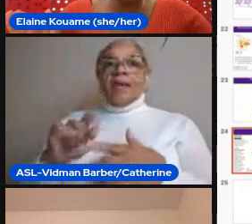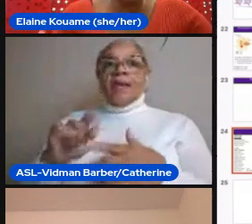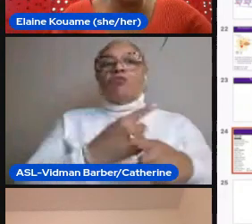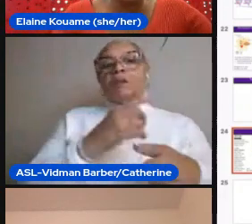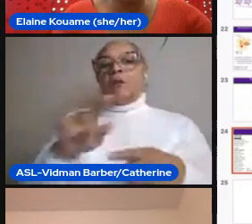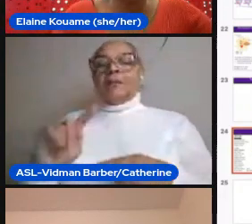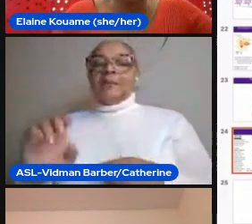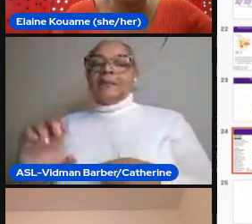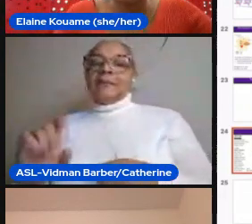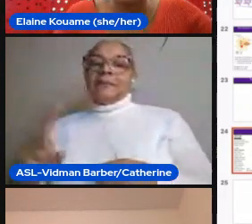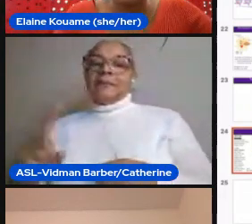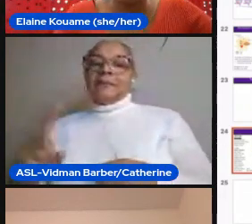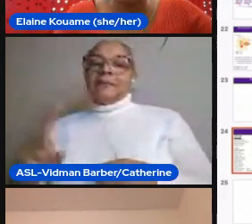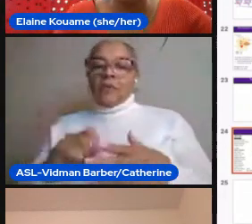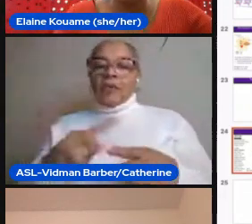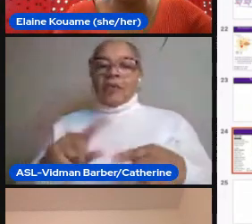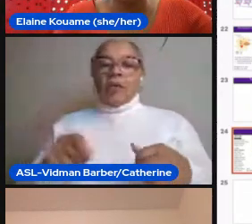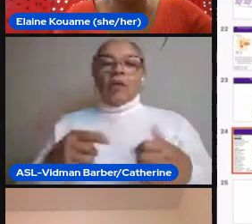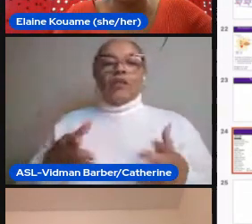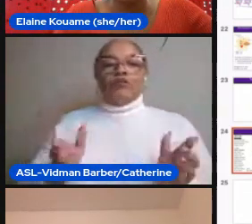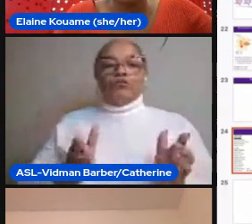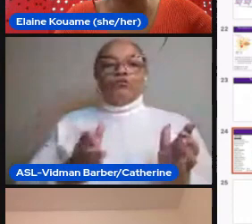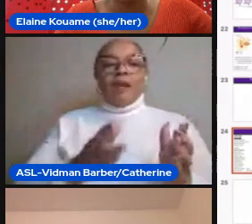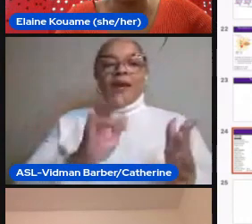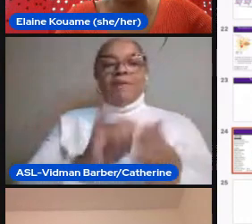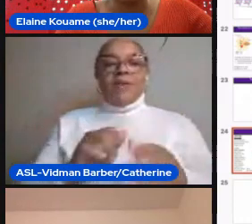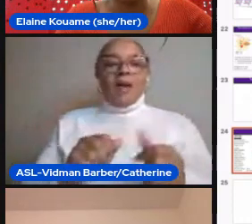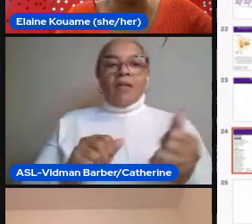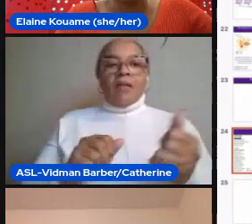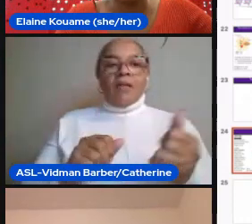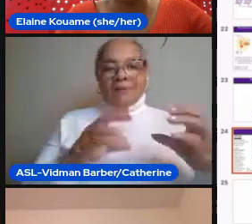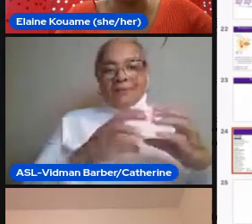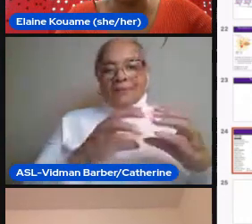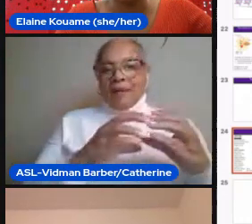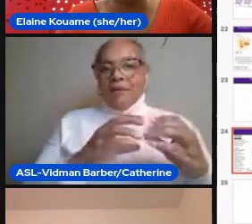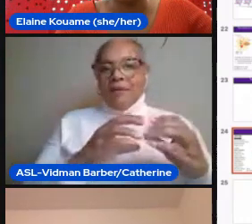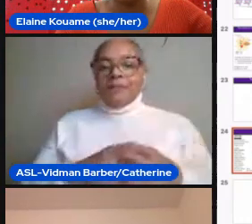of need both. Oh, okay, cool. Thank you.